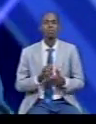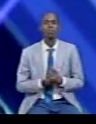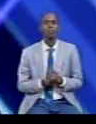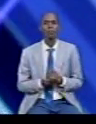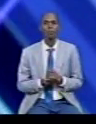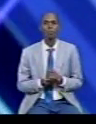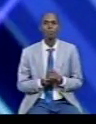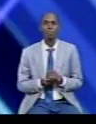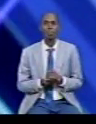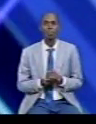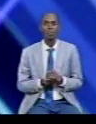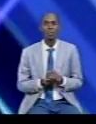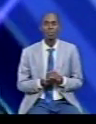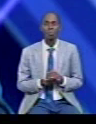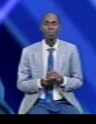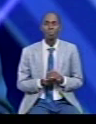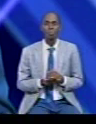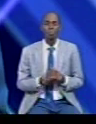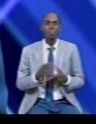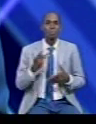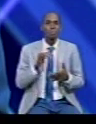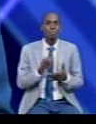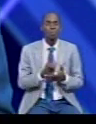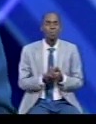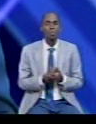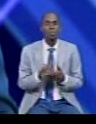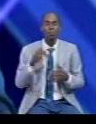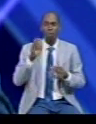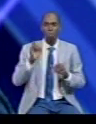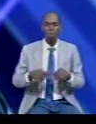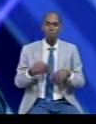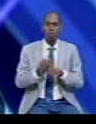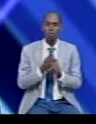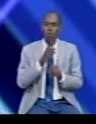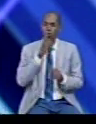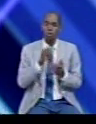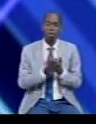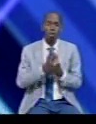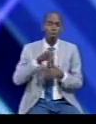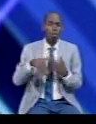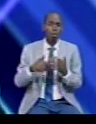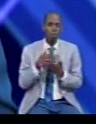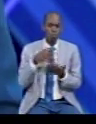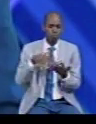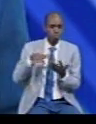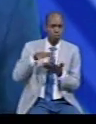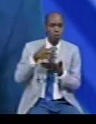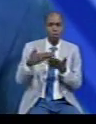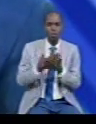What is our role in ensuring that these converts are conserved?